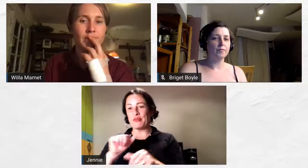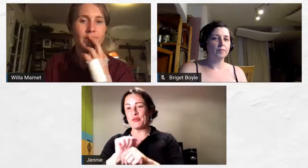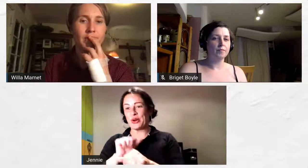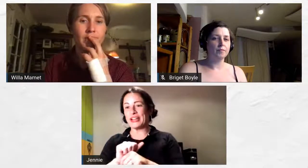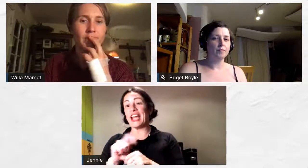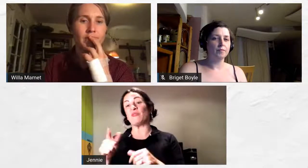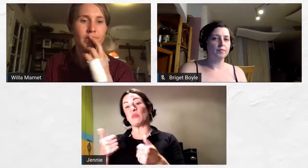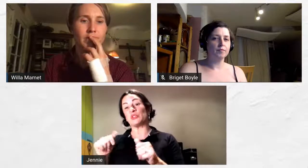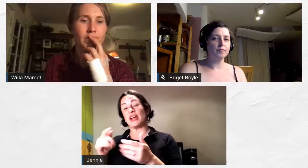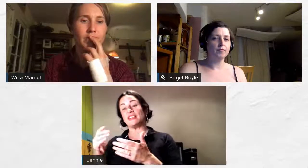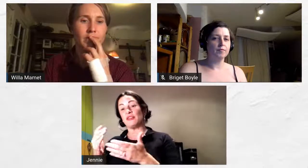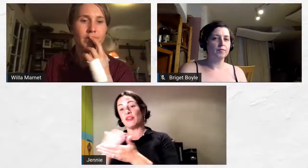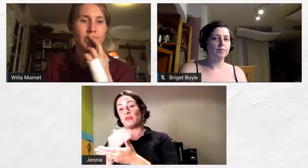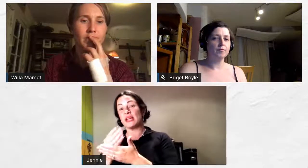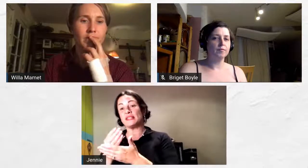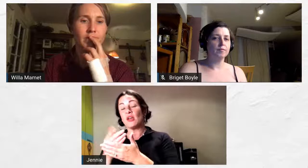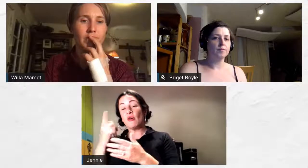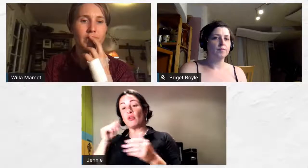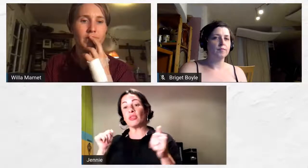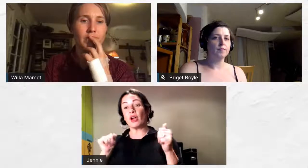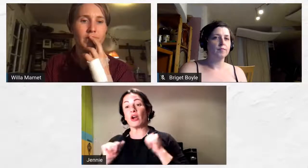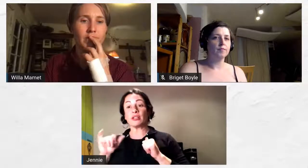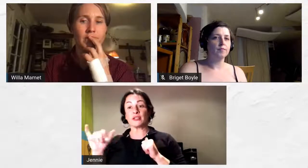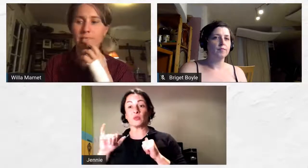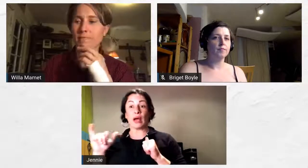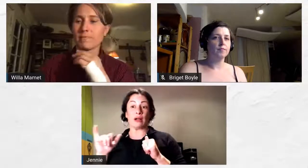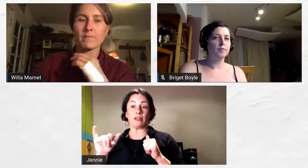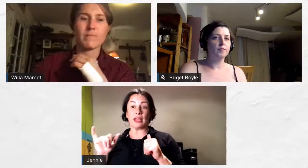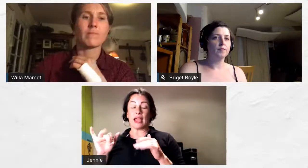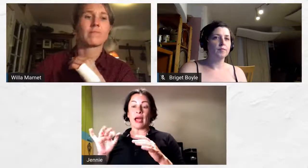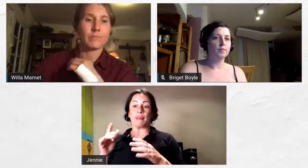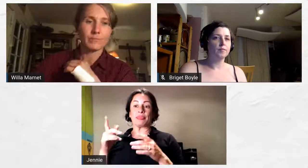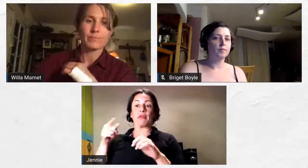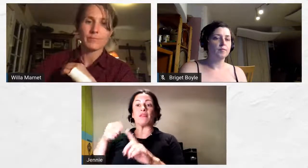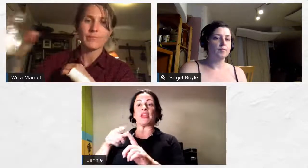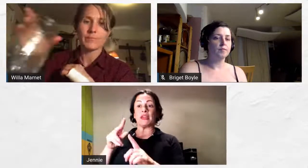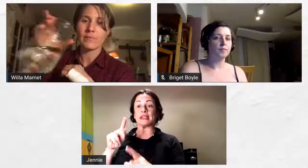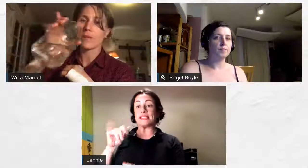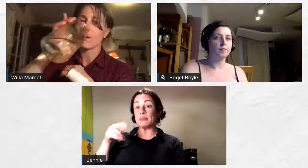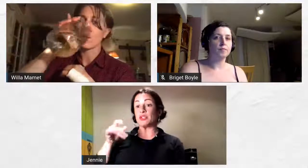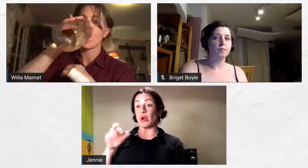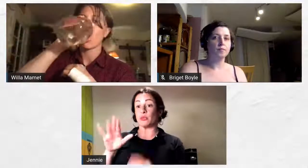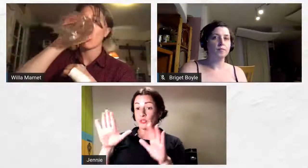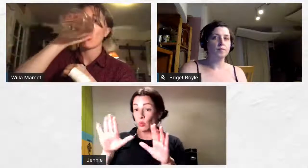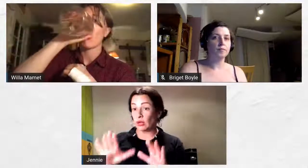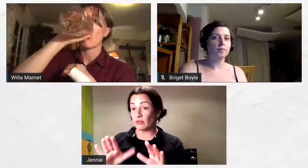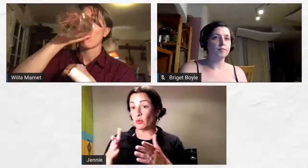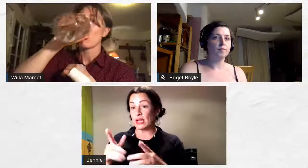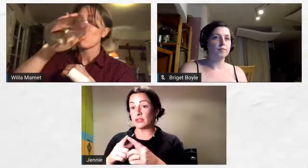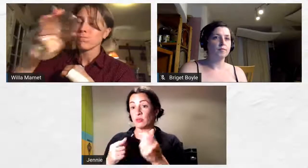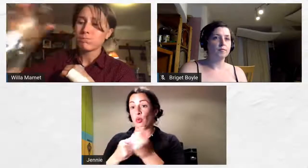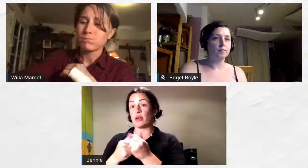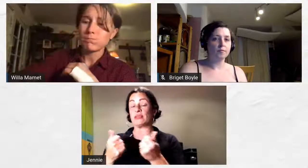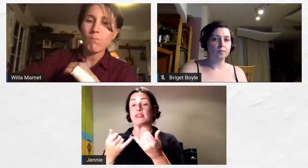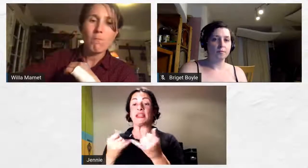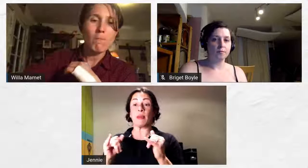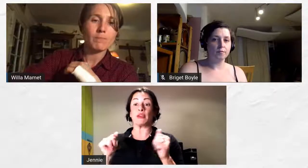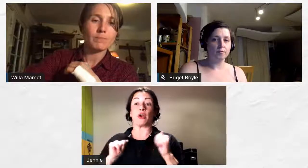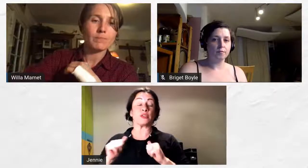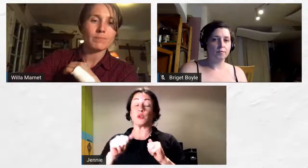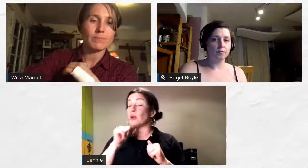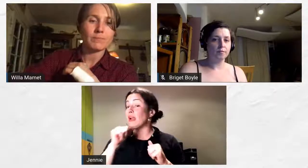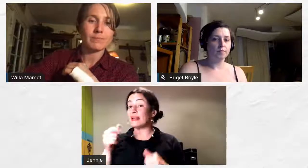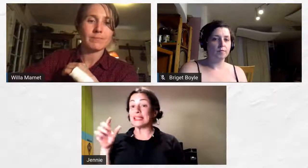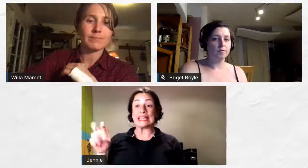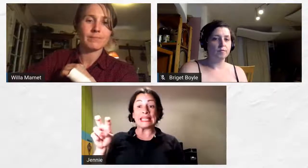are laid off of work, and when we're trying to fundraise for the artists as well, via the tip jar, which is a wonderful way to support these